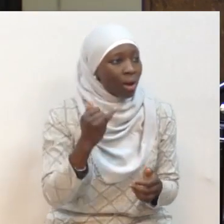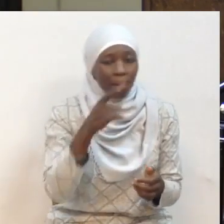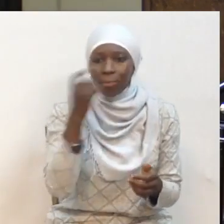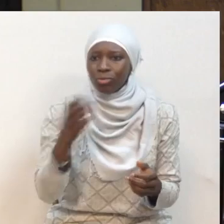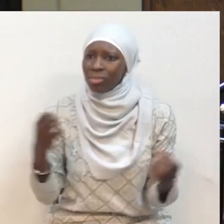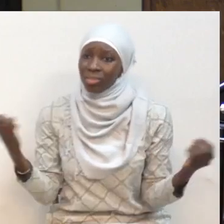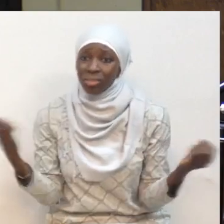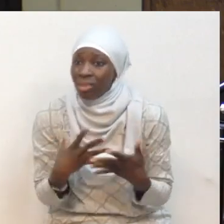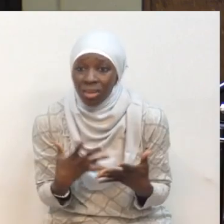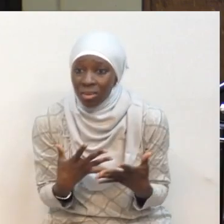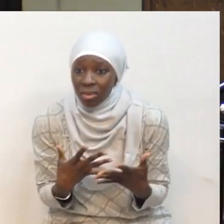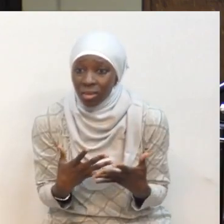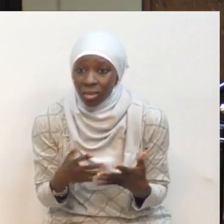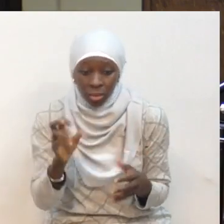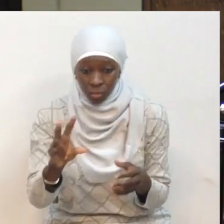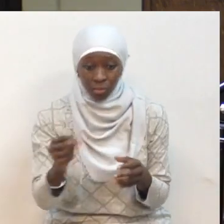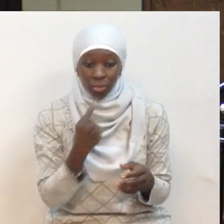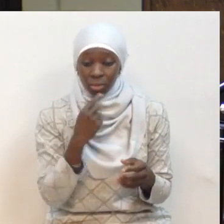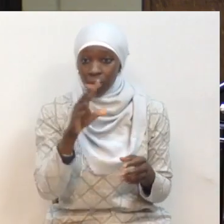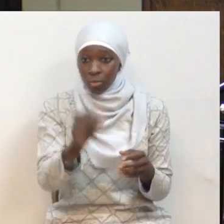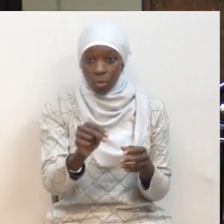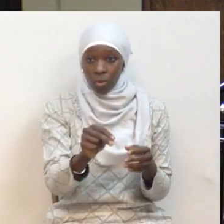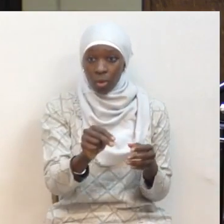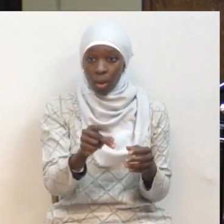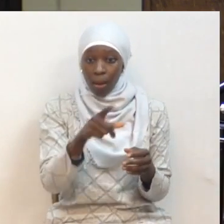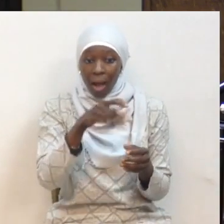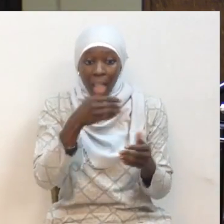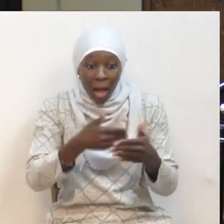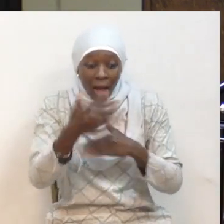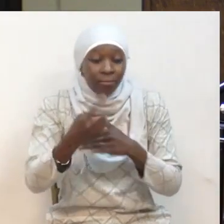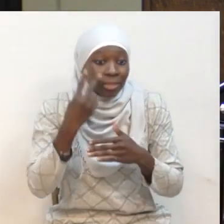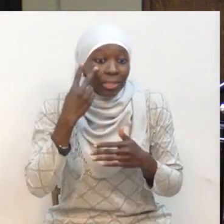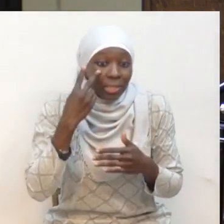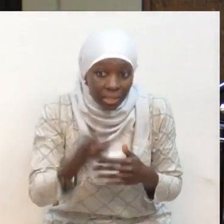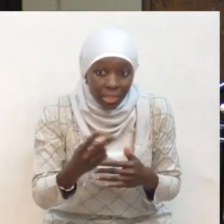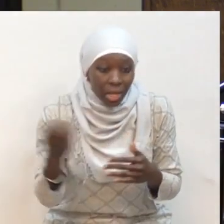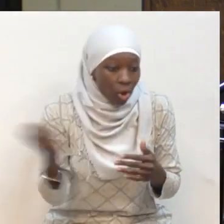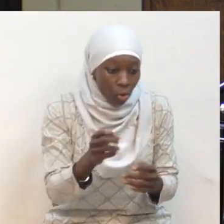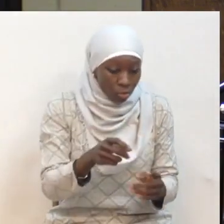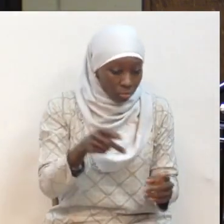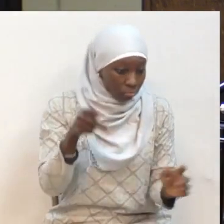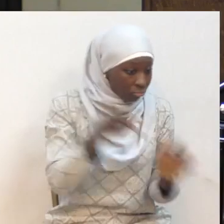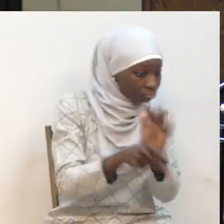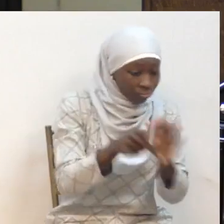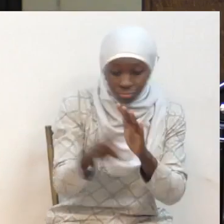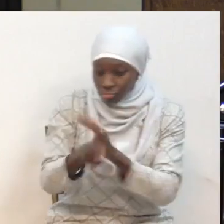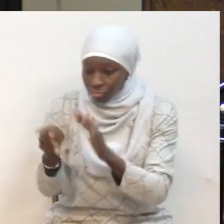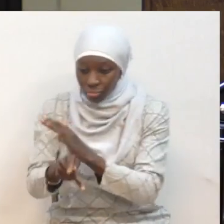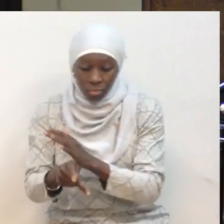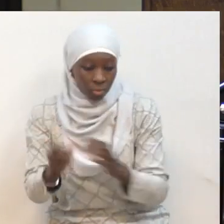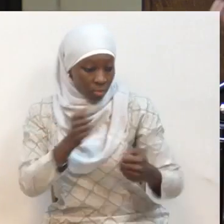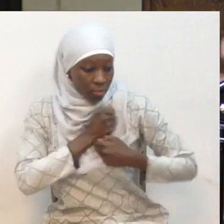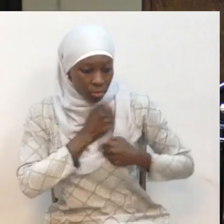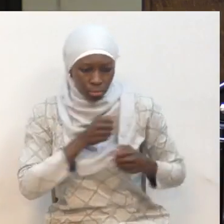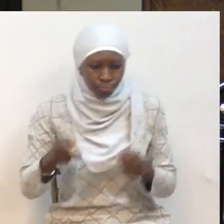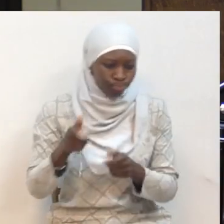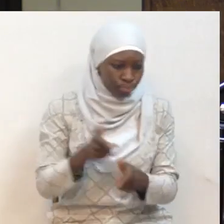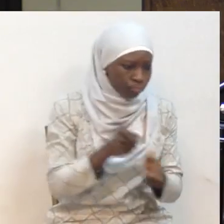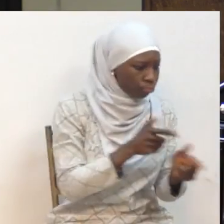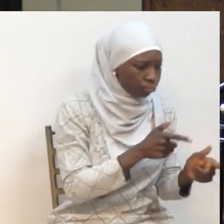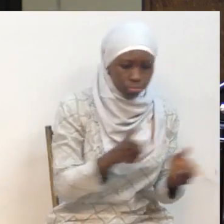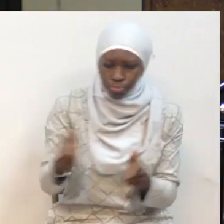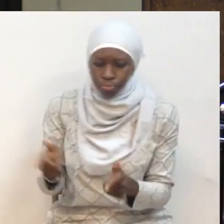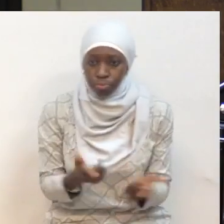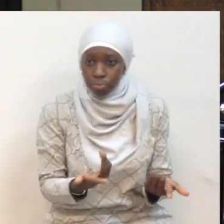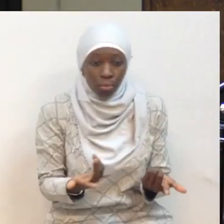of the bloodshed that comes after all military takeovers anywhere. That is true in our Muslim